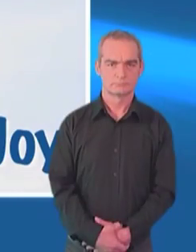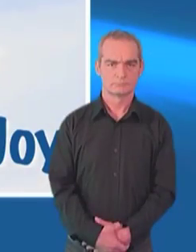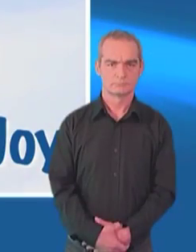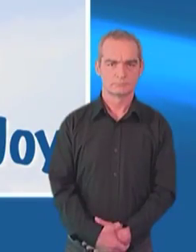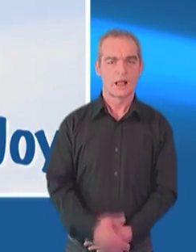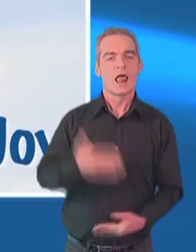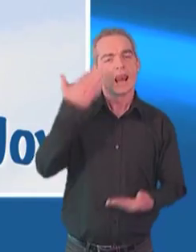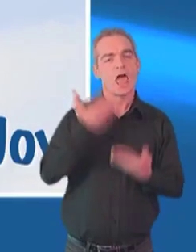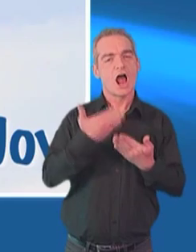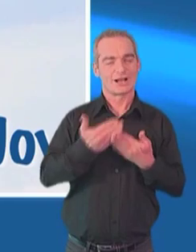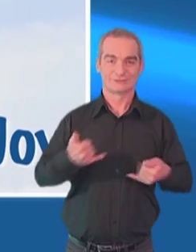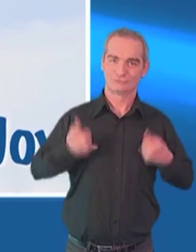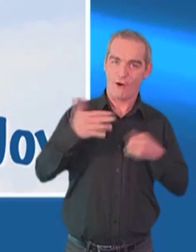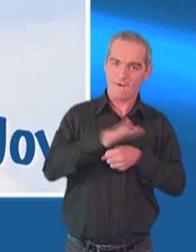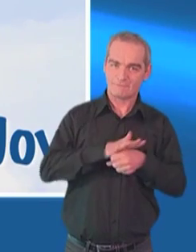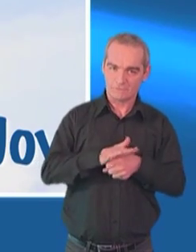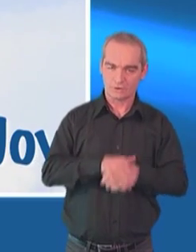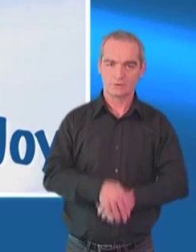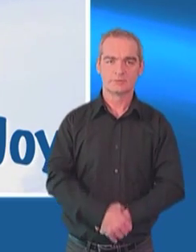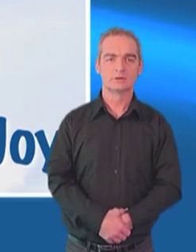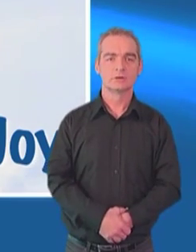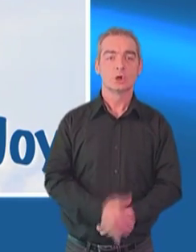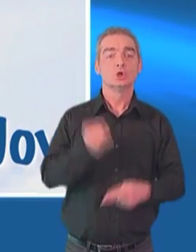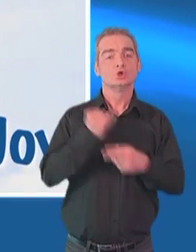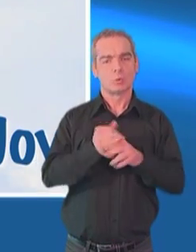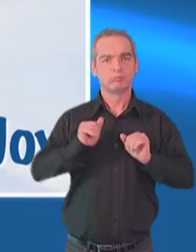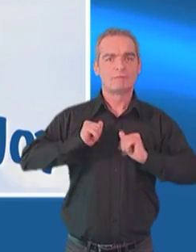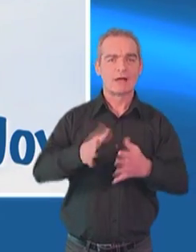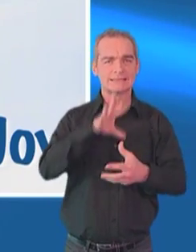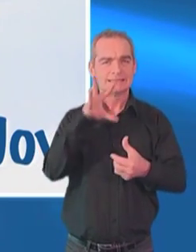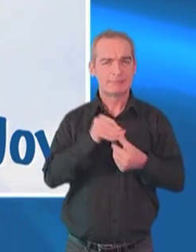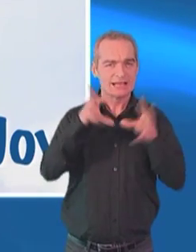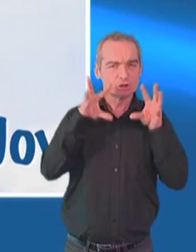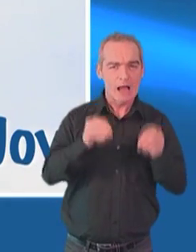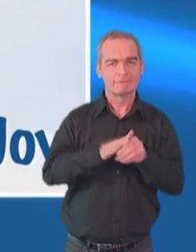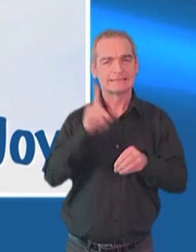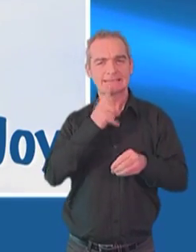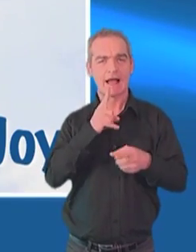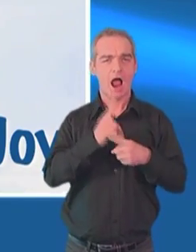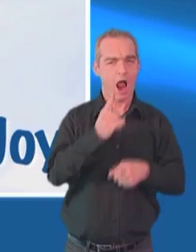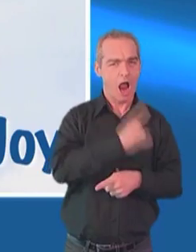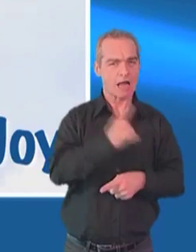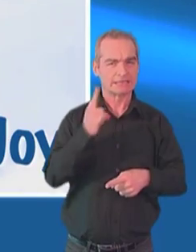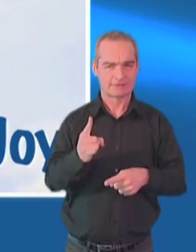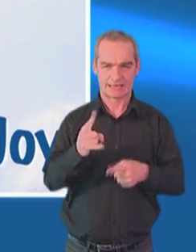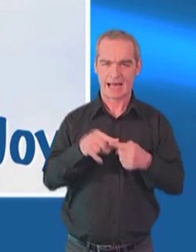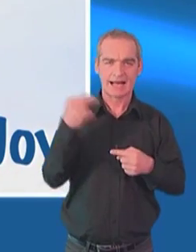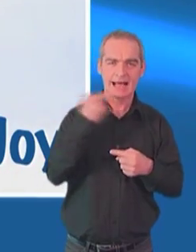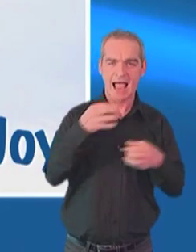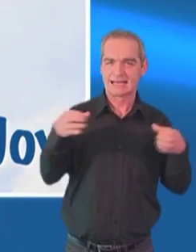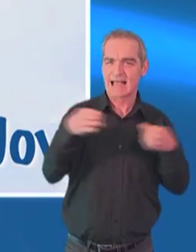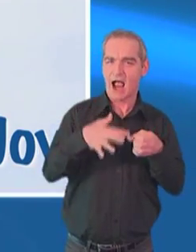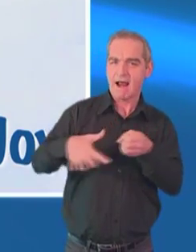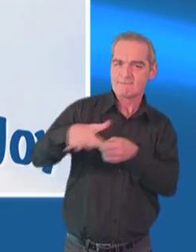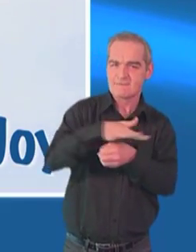Learning is a joy. At schools which specialise in providing education for deaf and hard of hearing students in